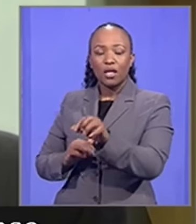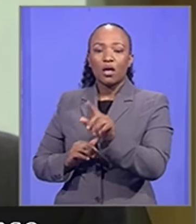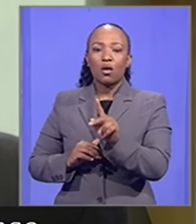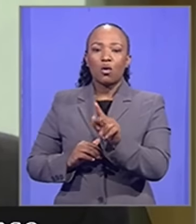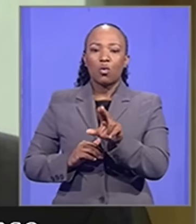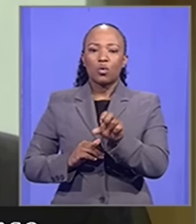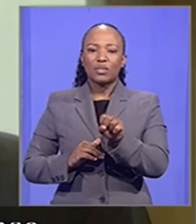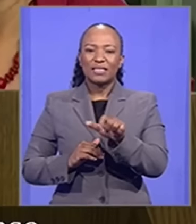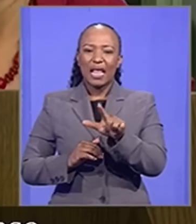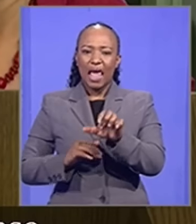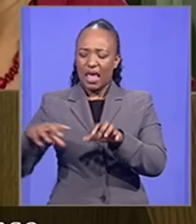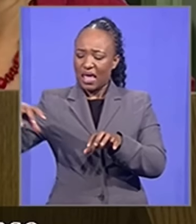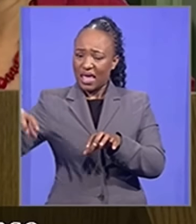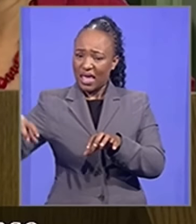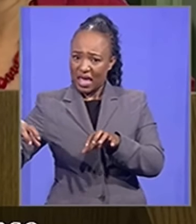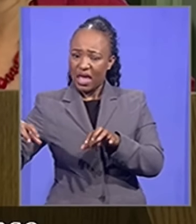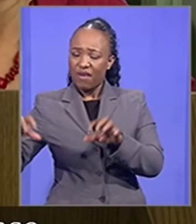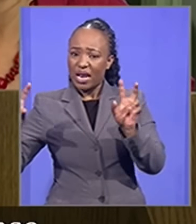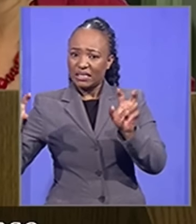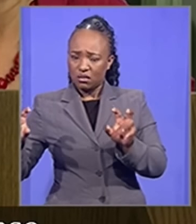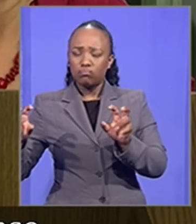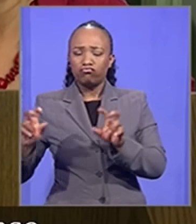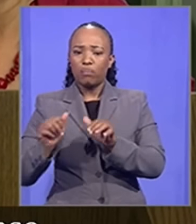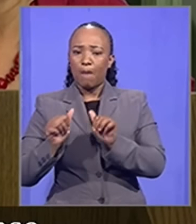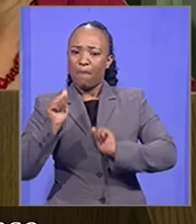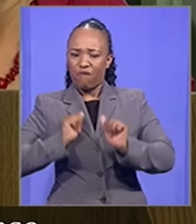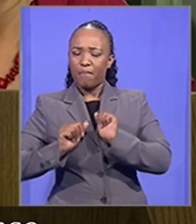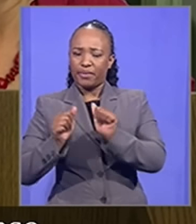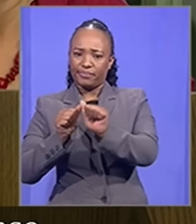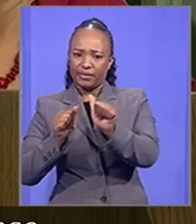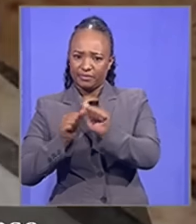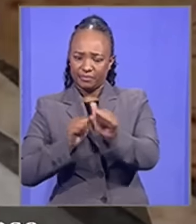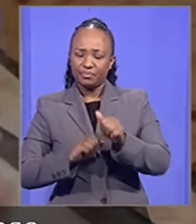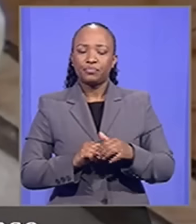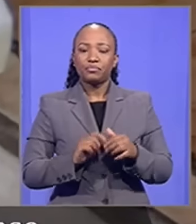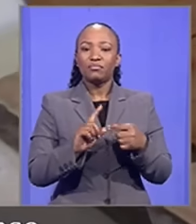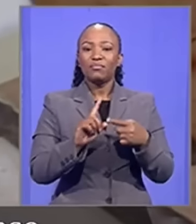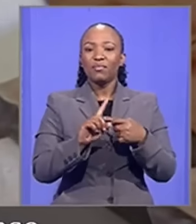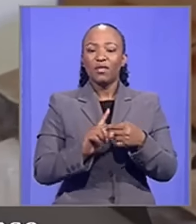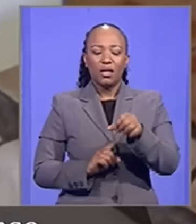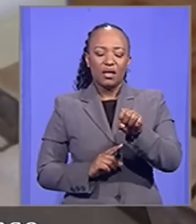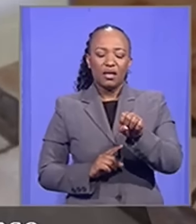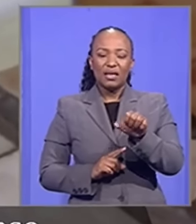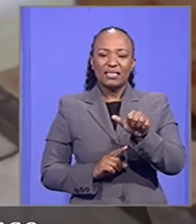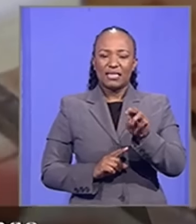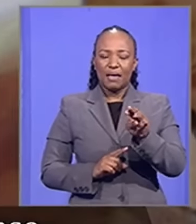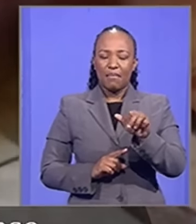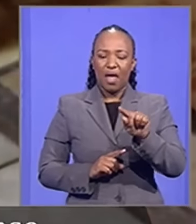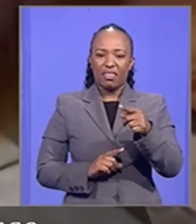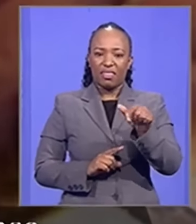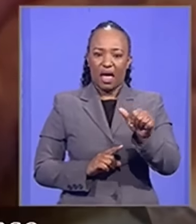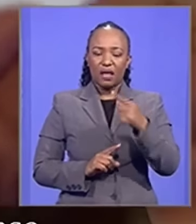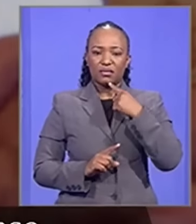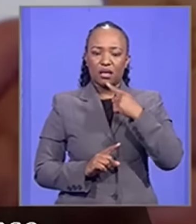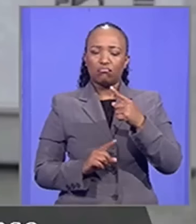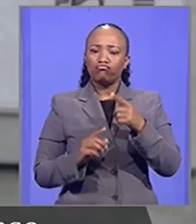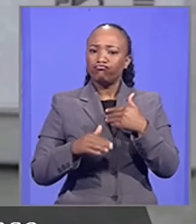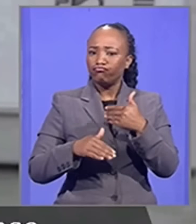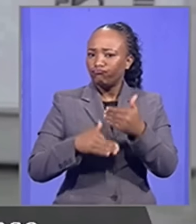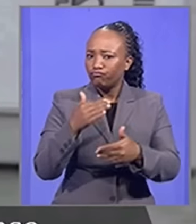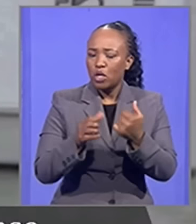stacks, we are seeing phenomenal performance. Motlatsi wa letona la motlakase Samantha Graham Murray o re ba ntse ba tswela pele ho sebetsa le